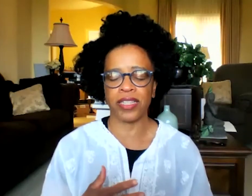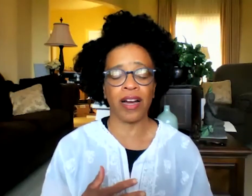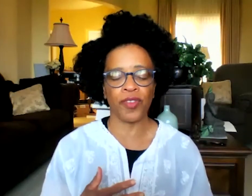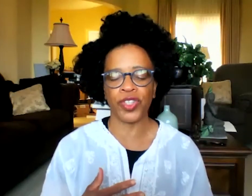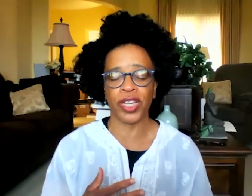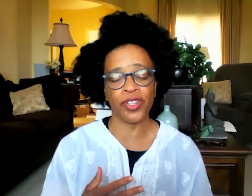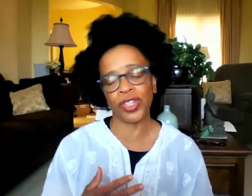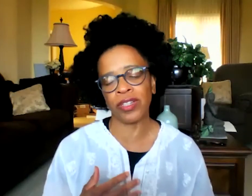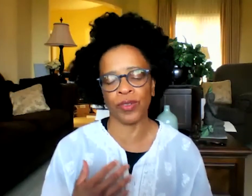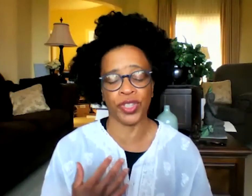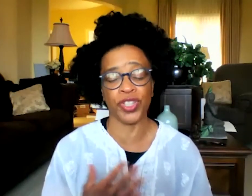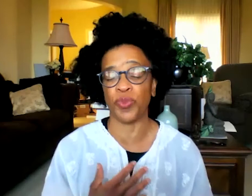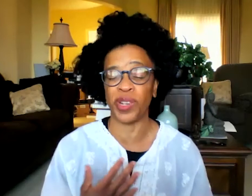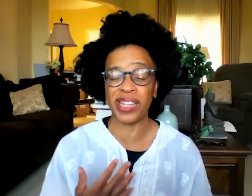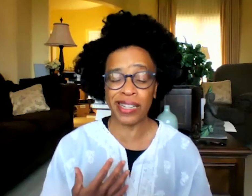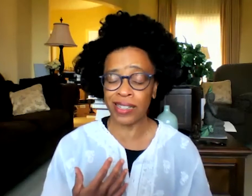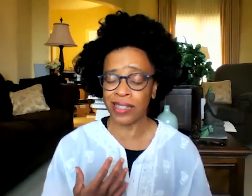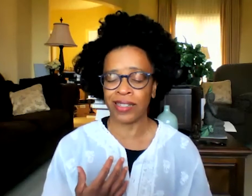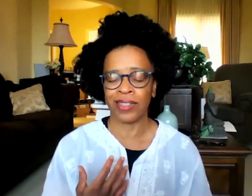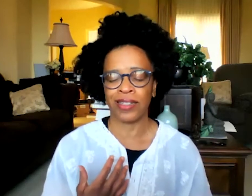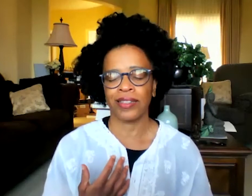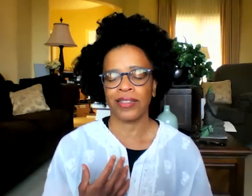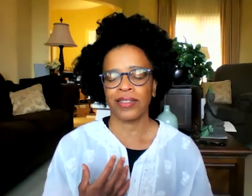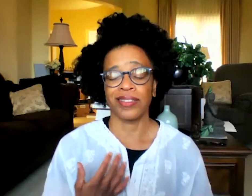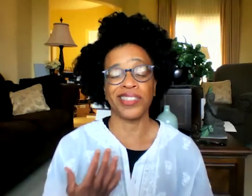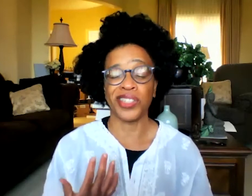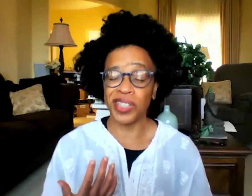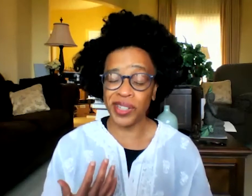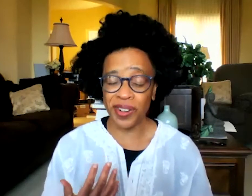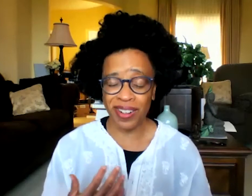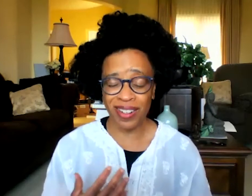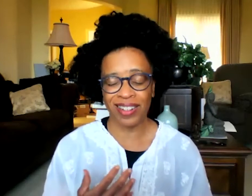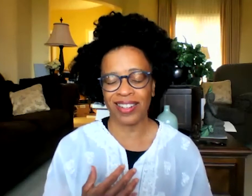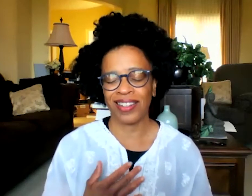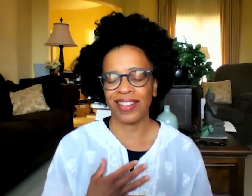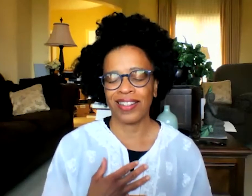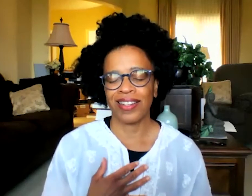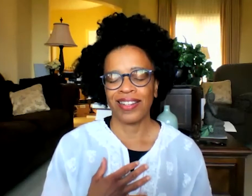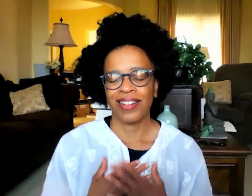in this conversation or this week, this year,